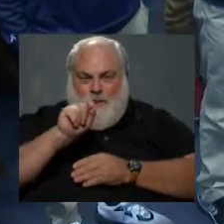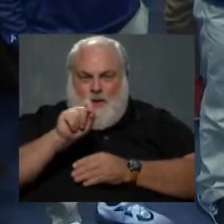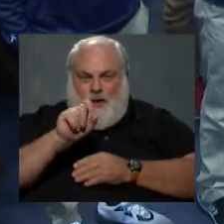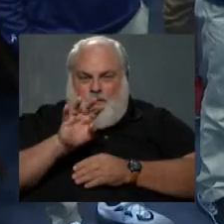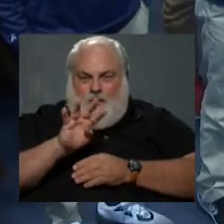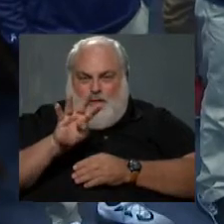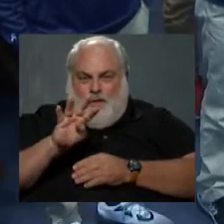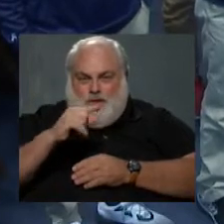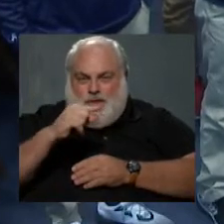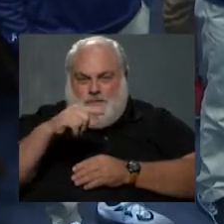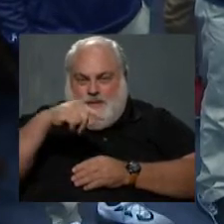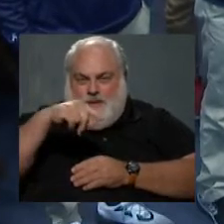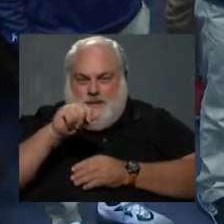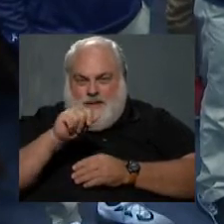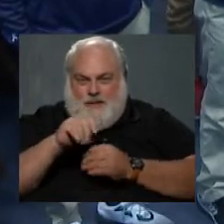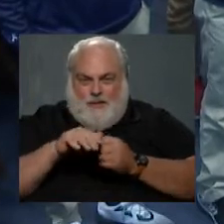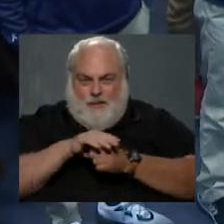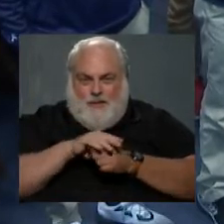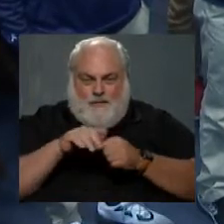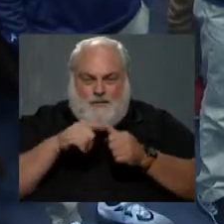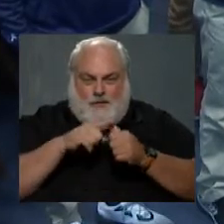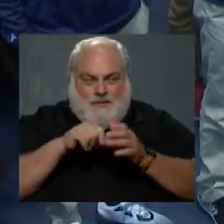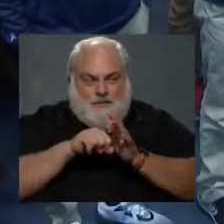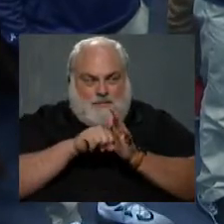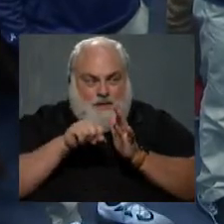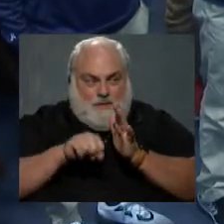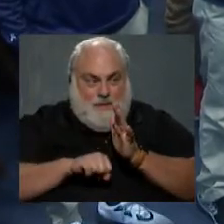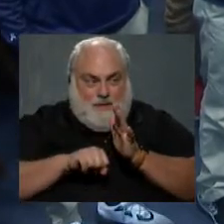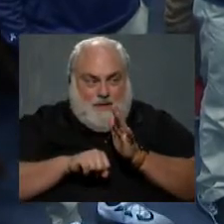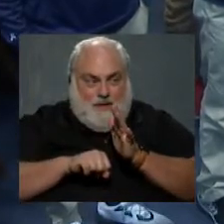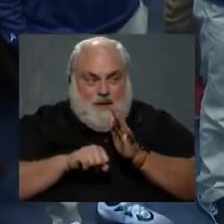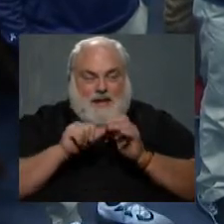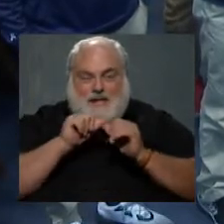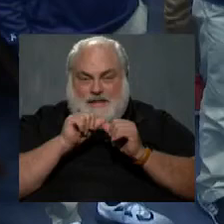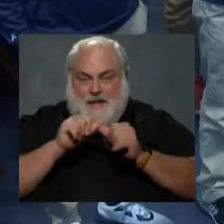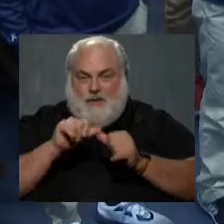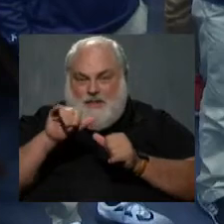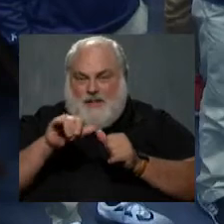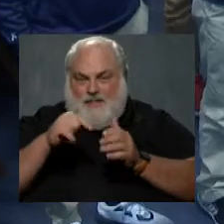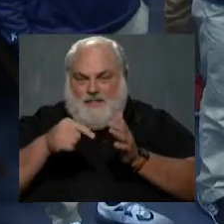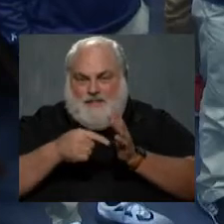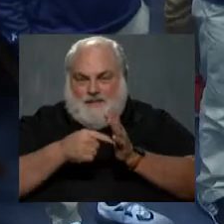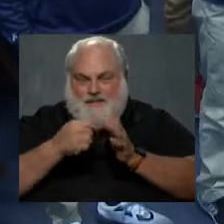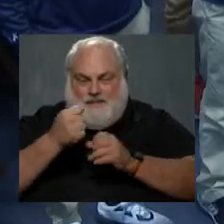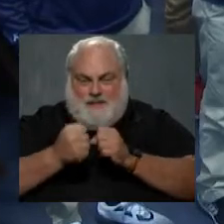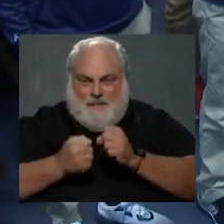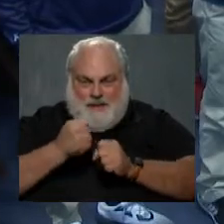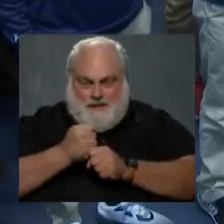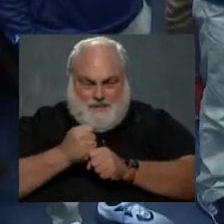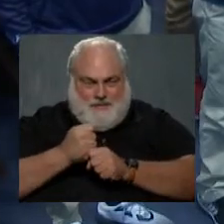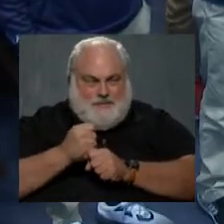GPA through the first semester of this year, and are continuing that this semester, it looks like.